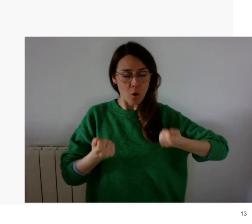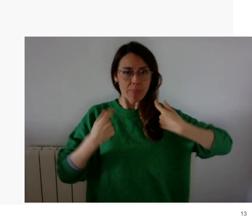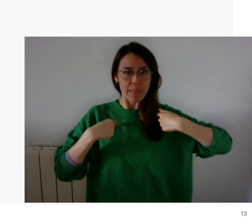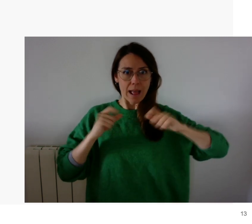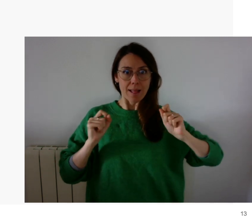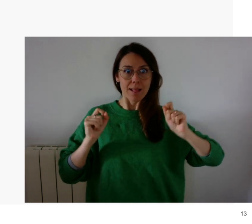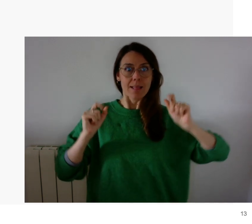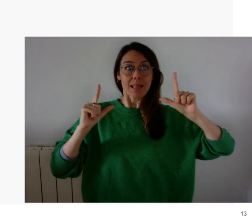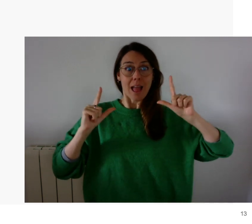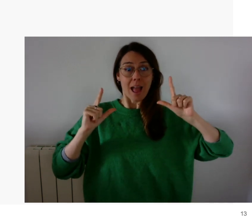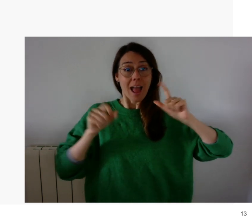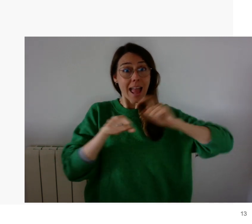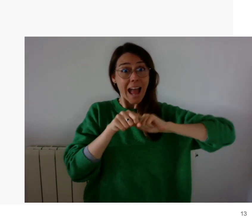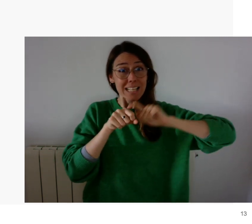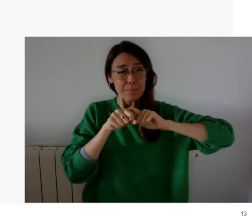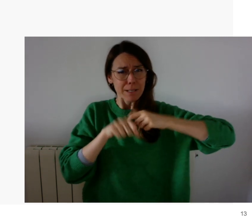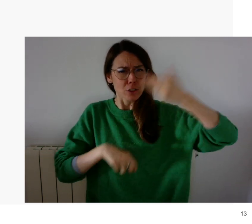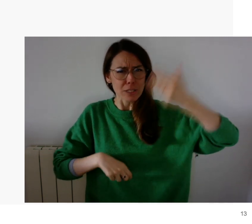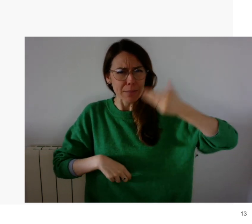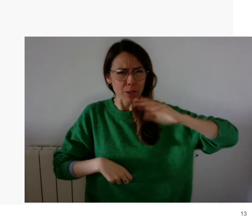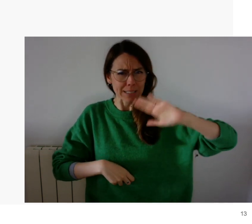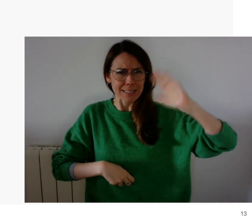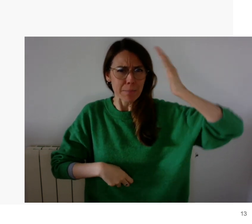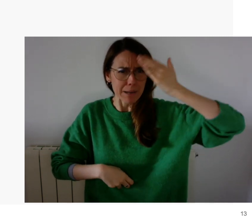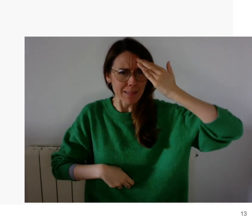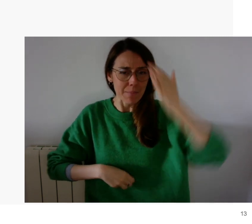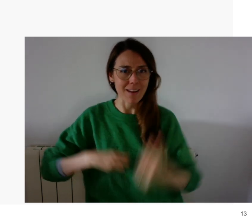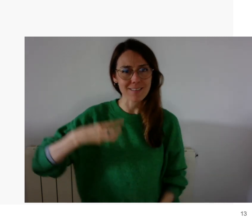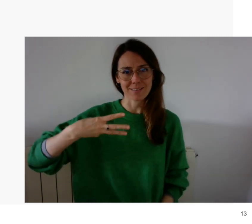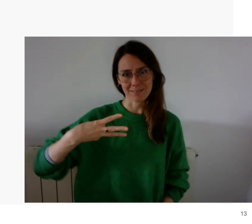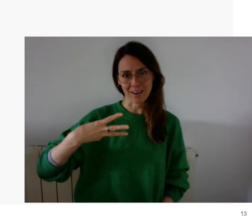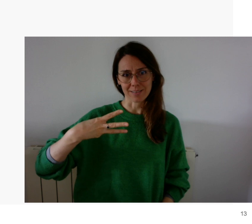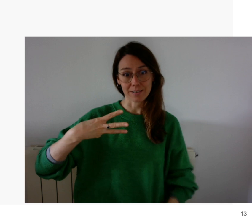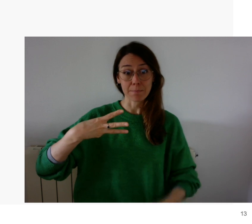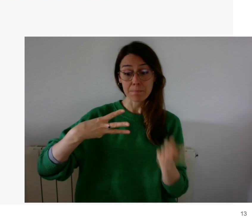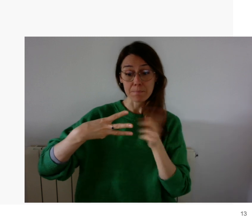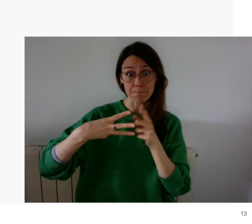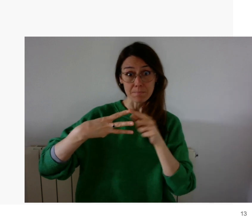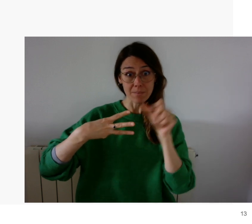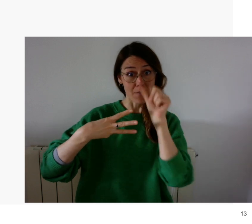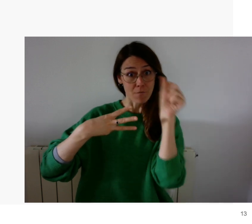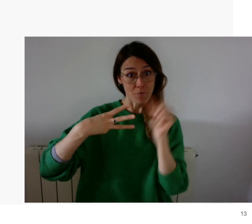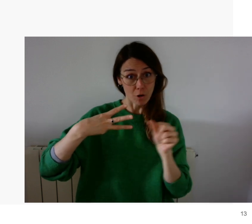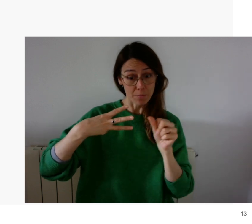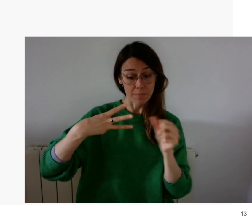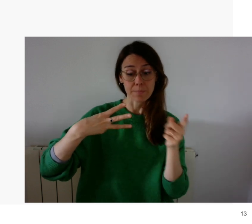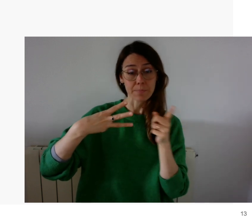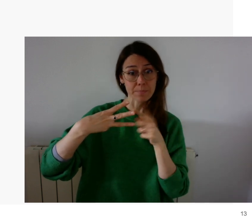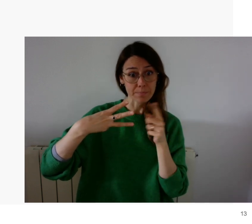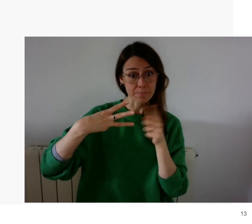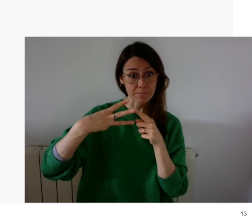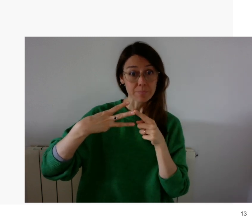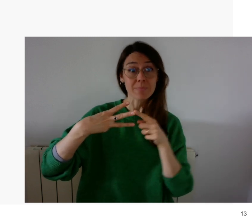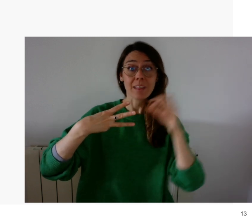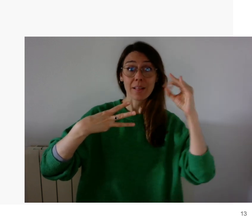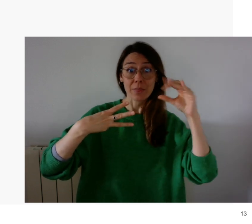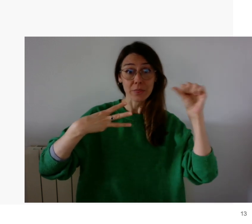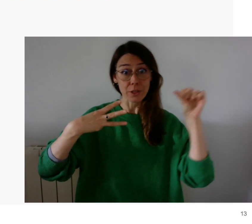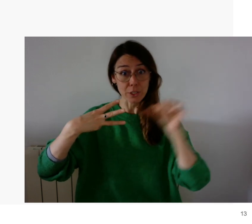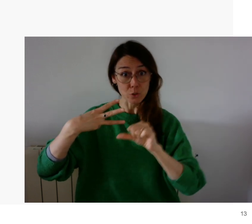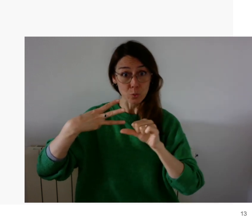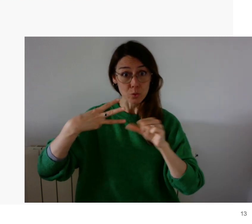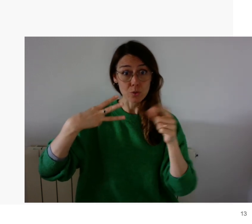handshapes and their variants were the expression of manner, the discourse status of the